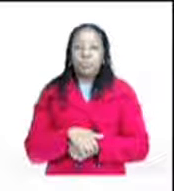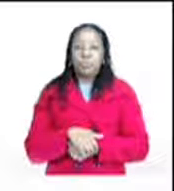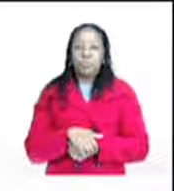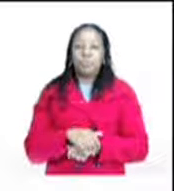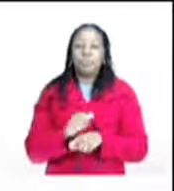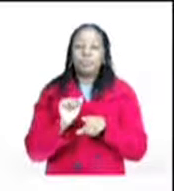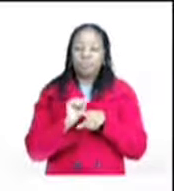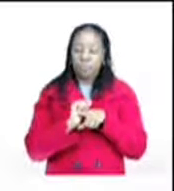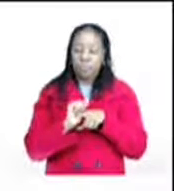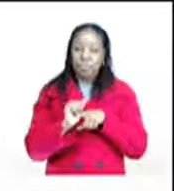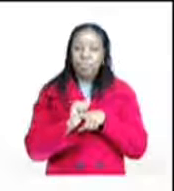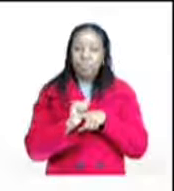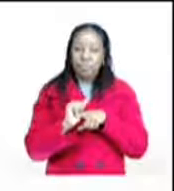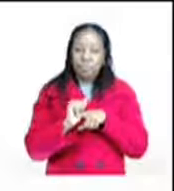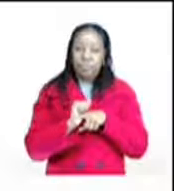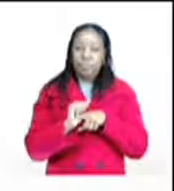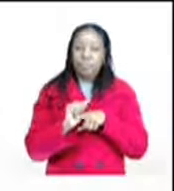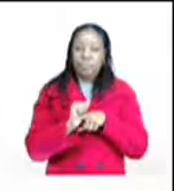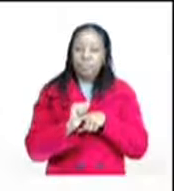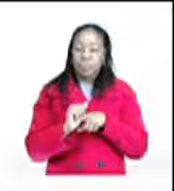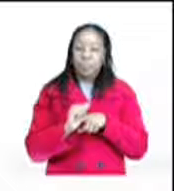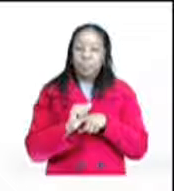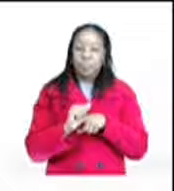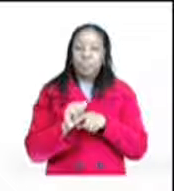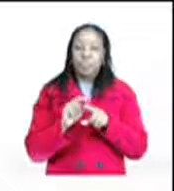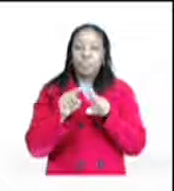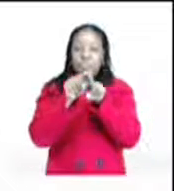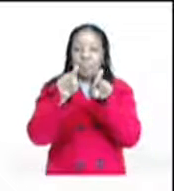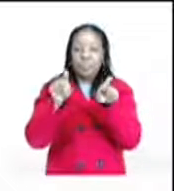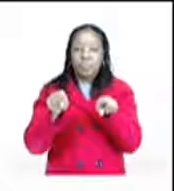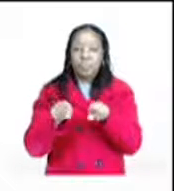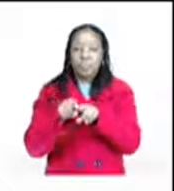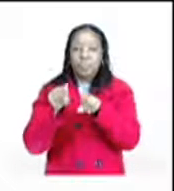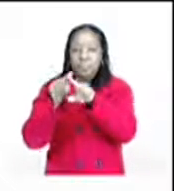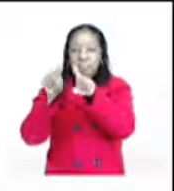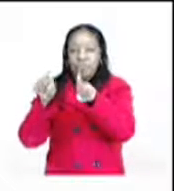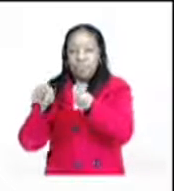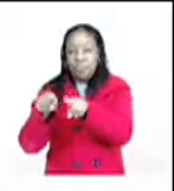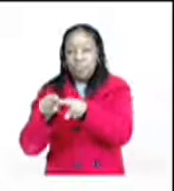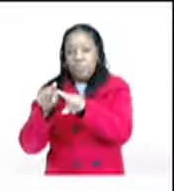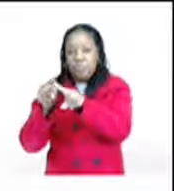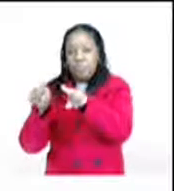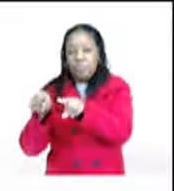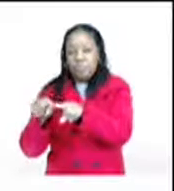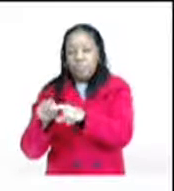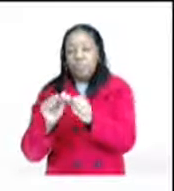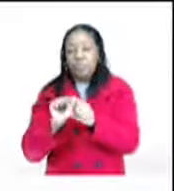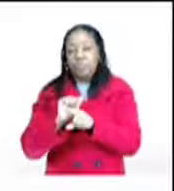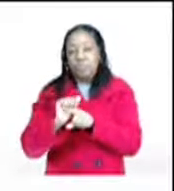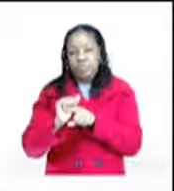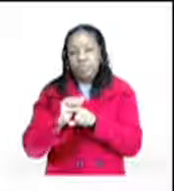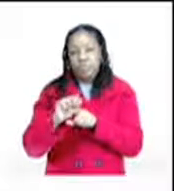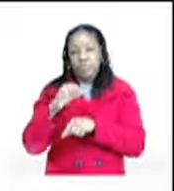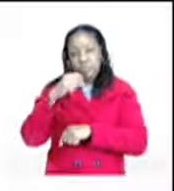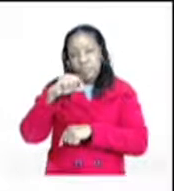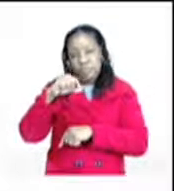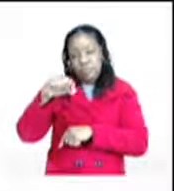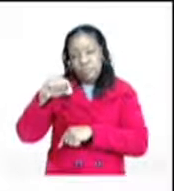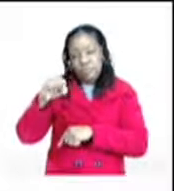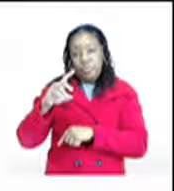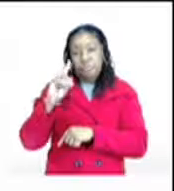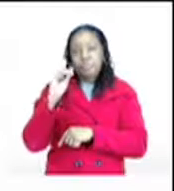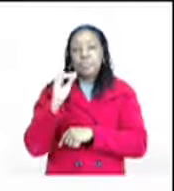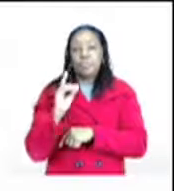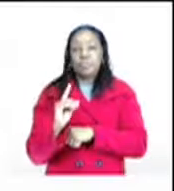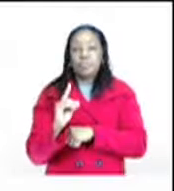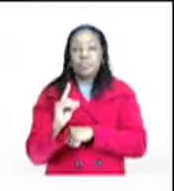And we go down, straight down all the way. So that is how we write letter D, as